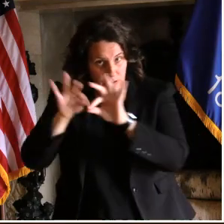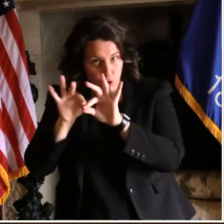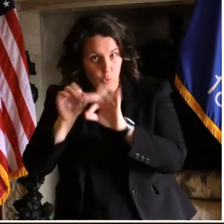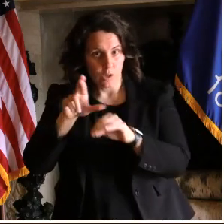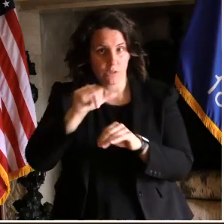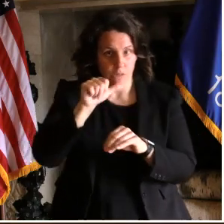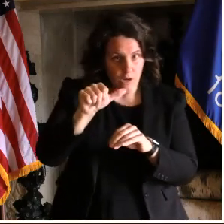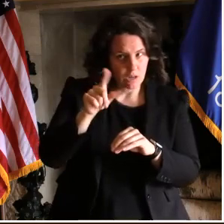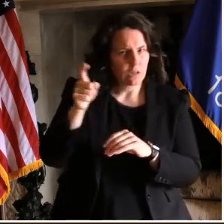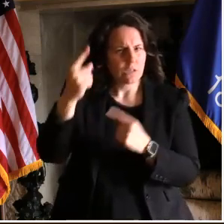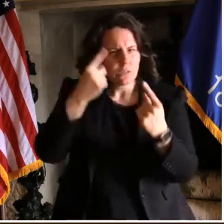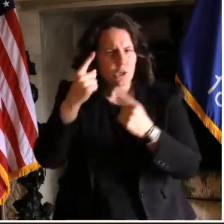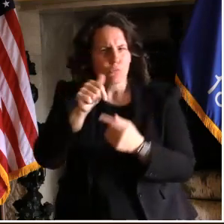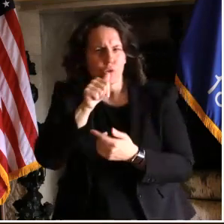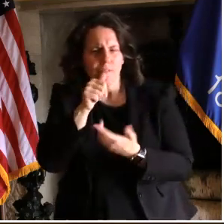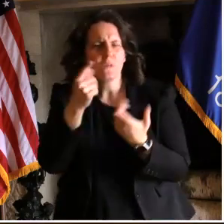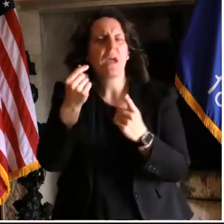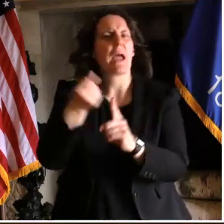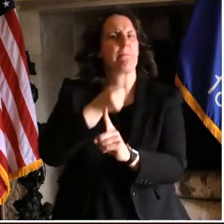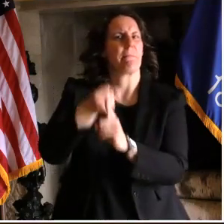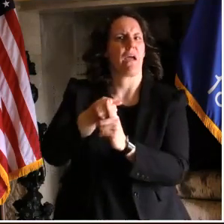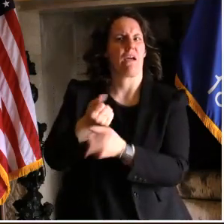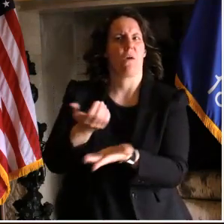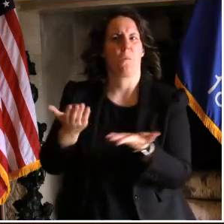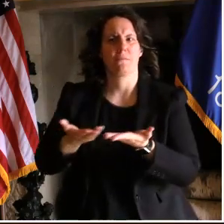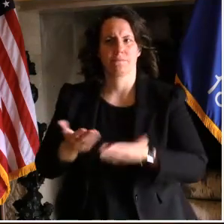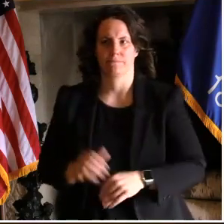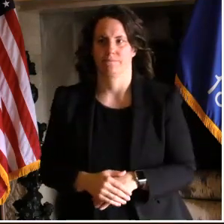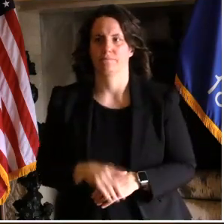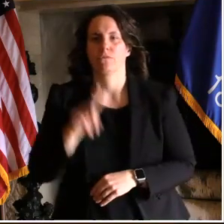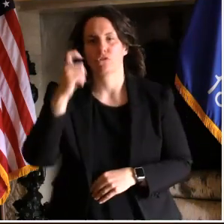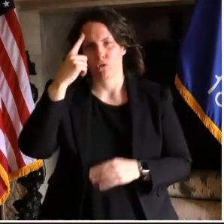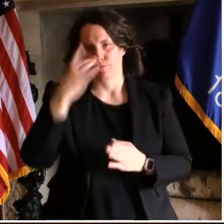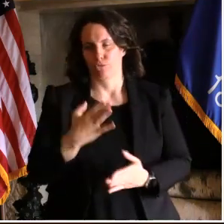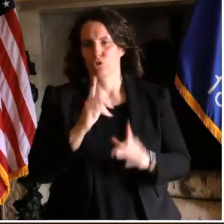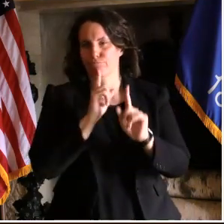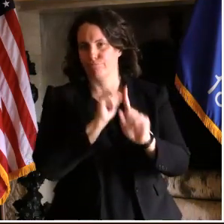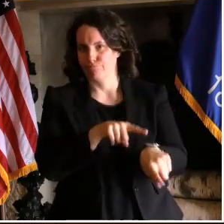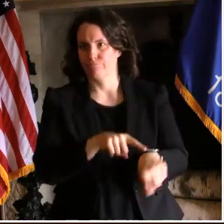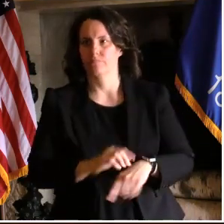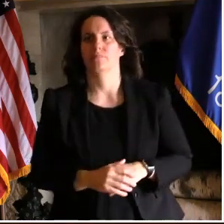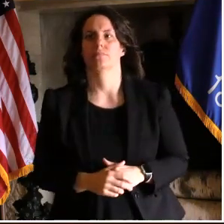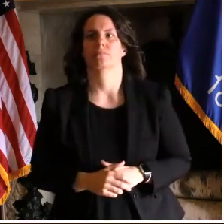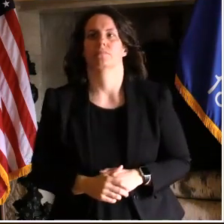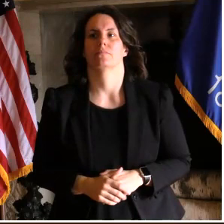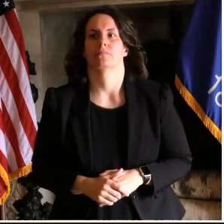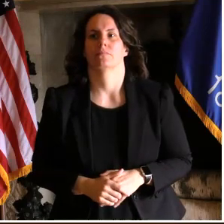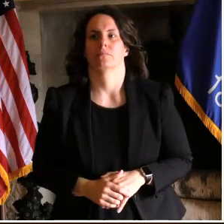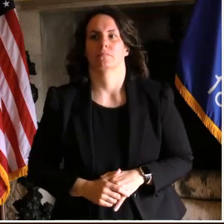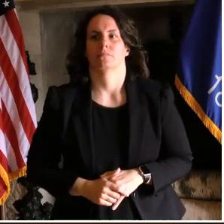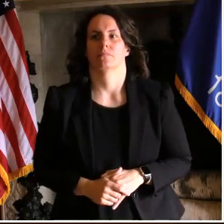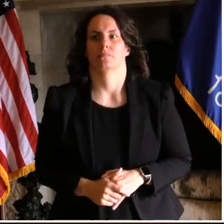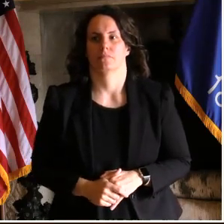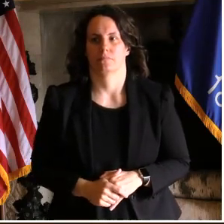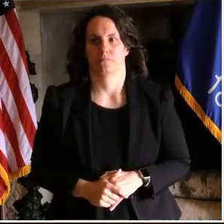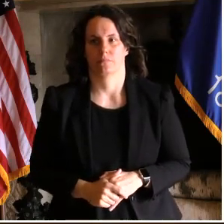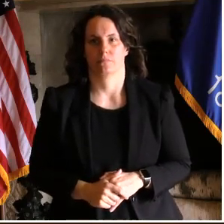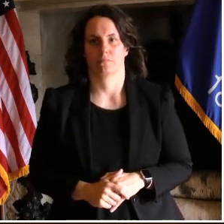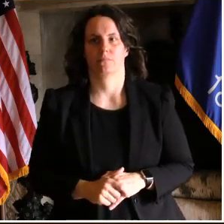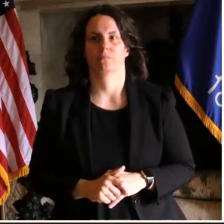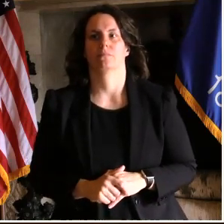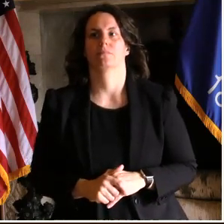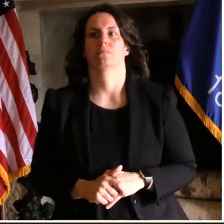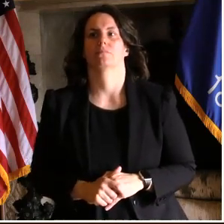said before, the decisions on that are being made, and we'll have a better idea with